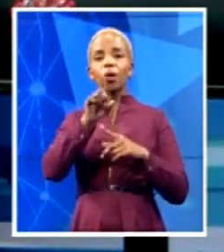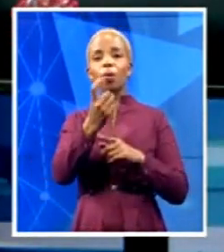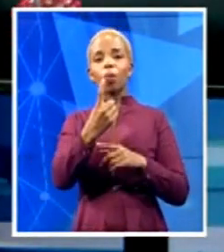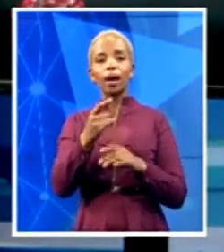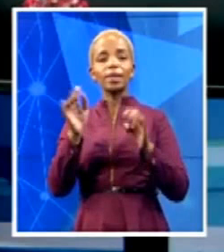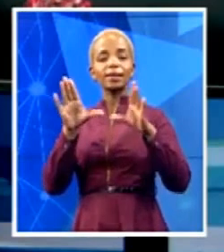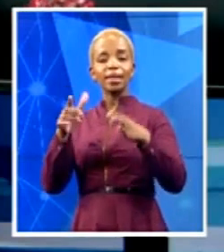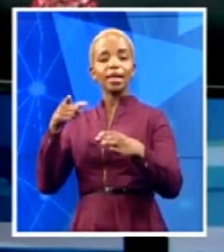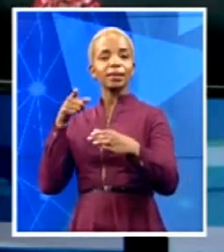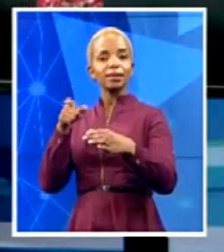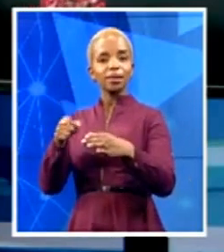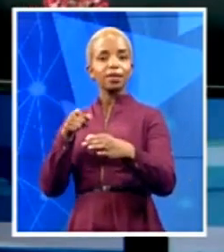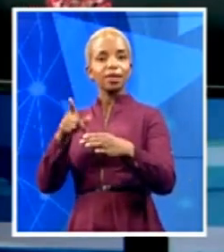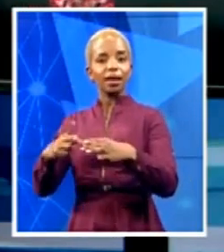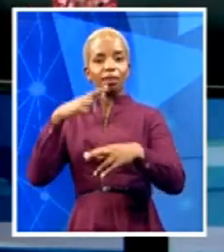this lockdown?